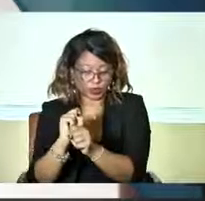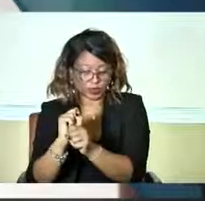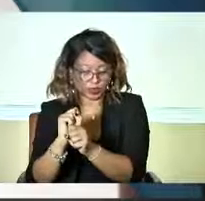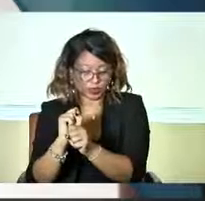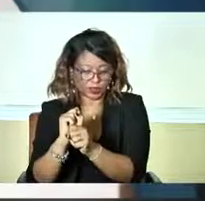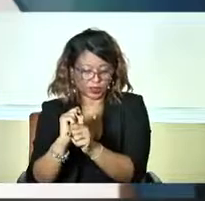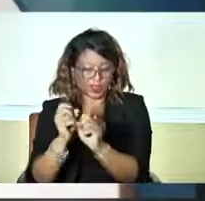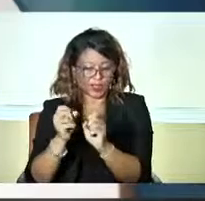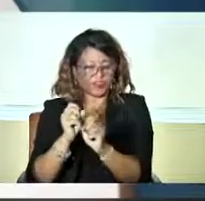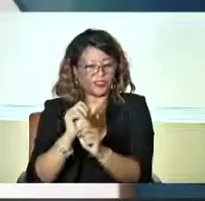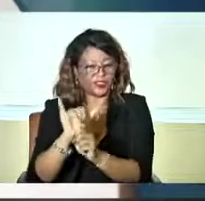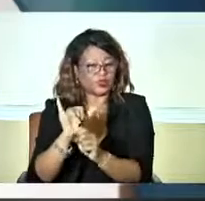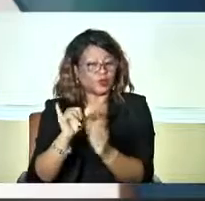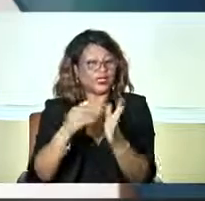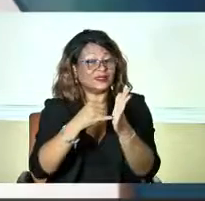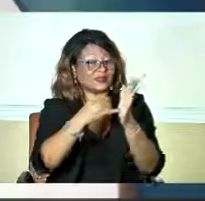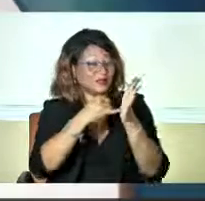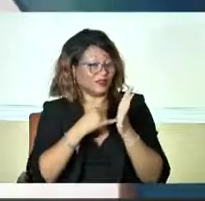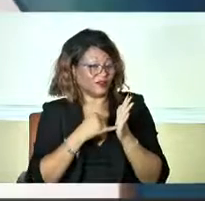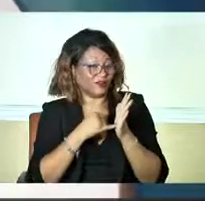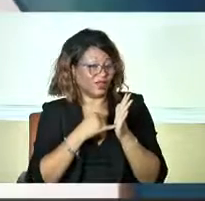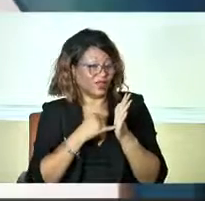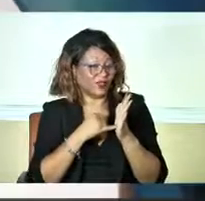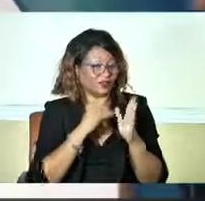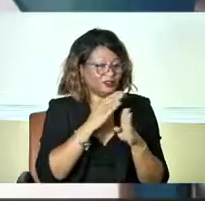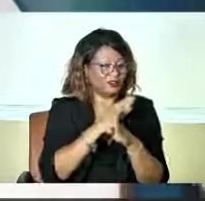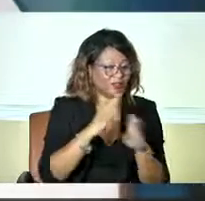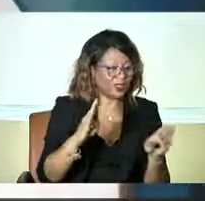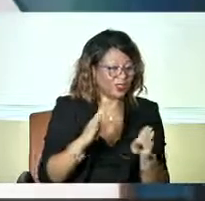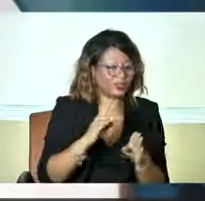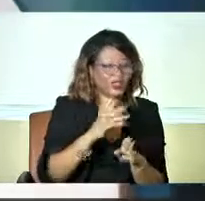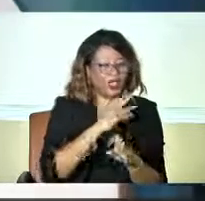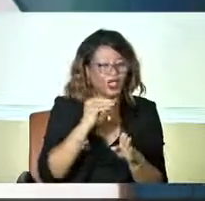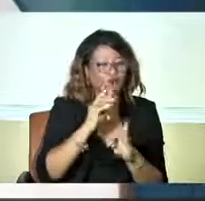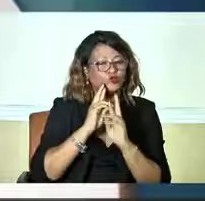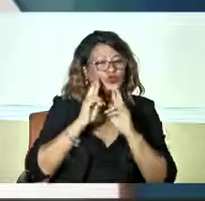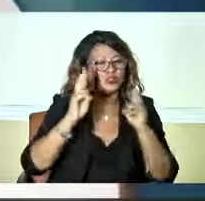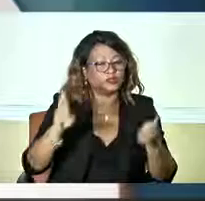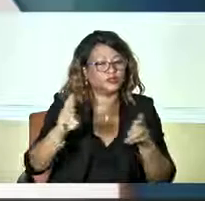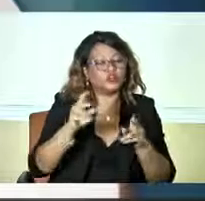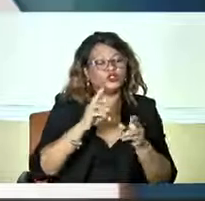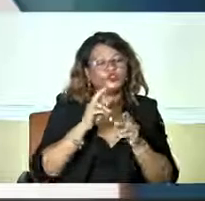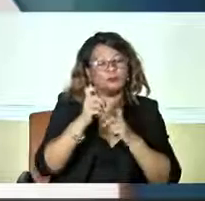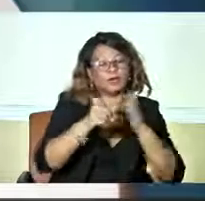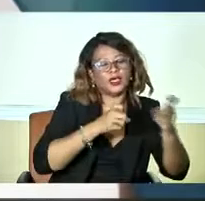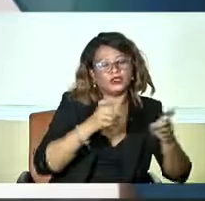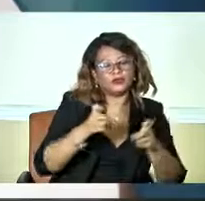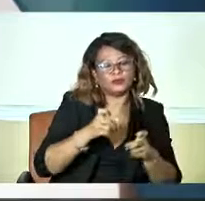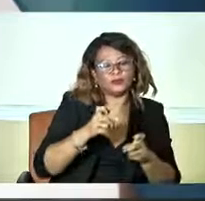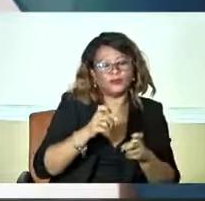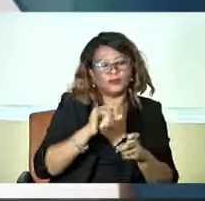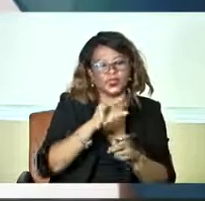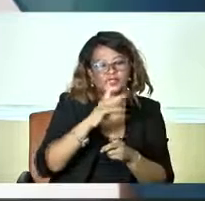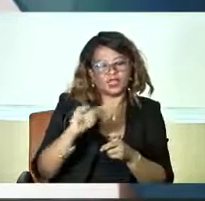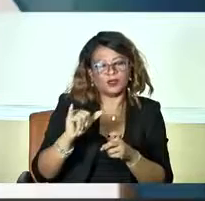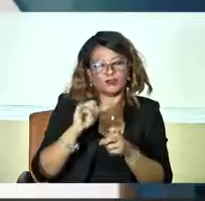is aimed at identifying, defending, responding, and managing cyber threats.